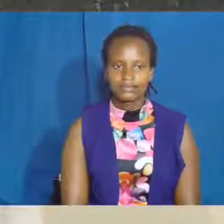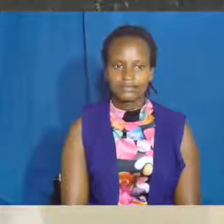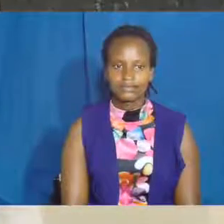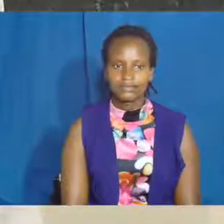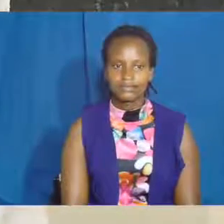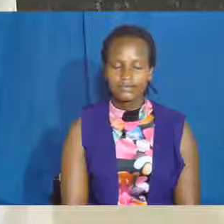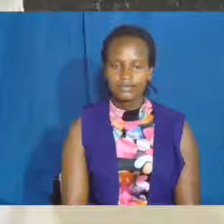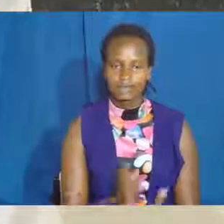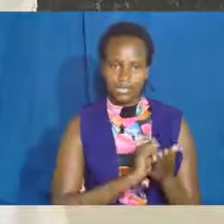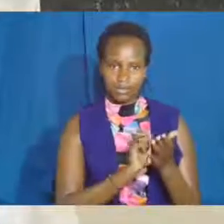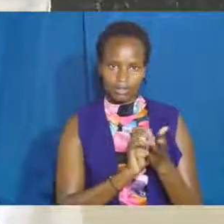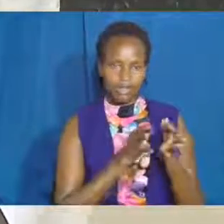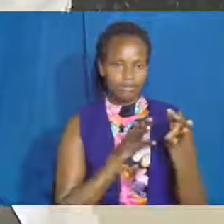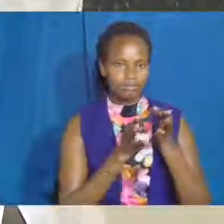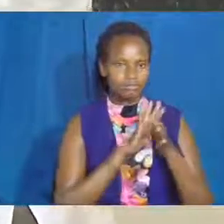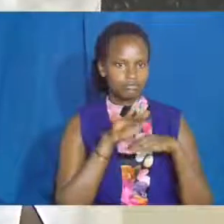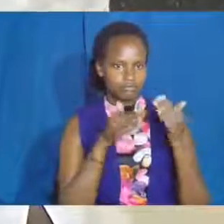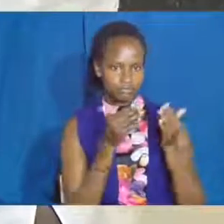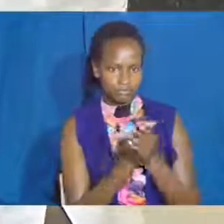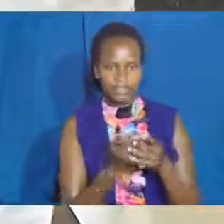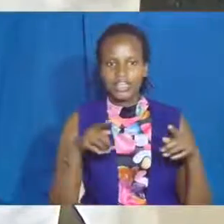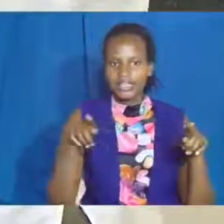It is the